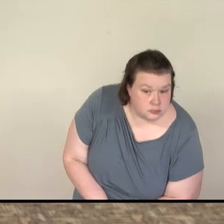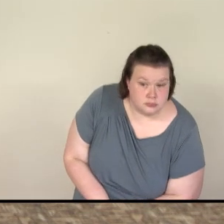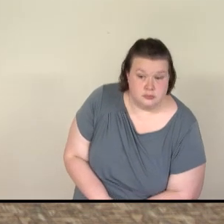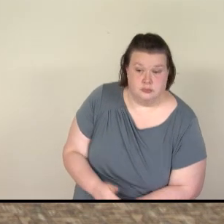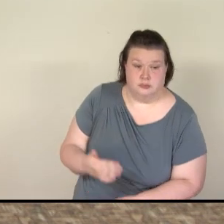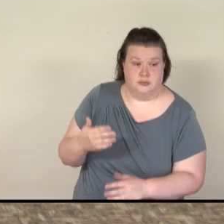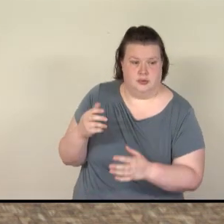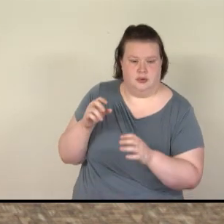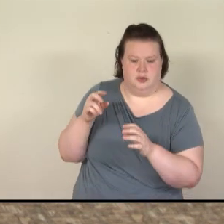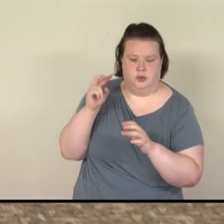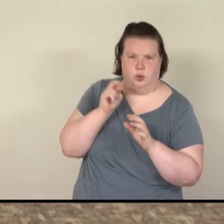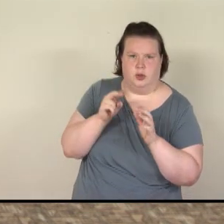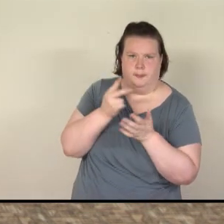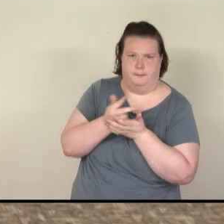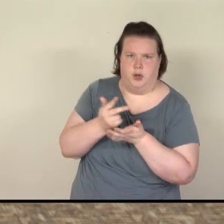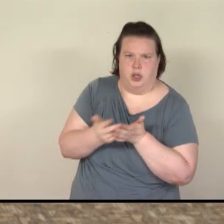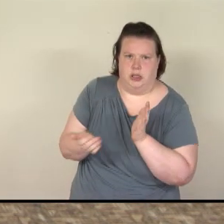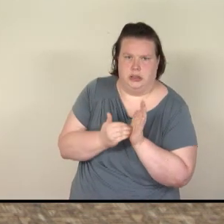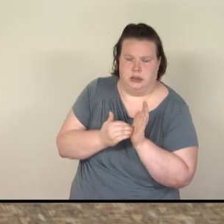Yeah.